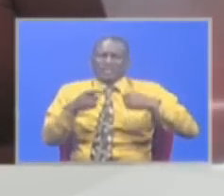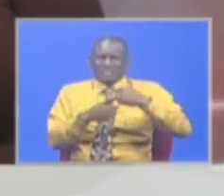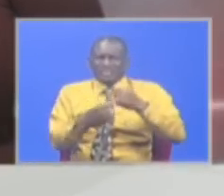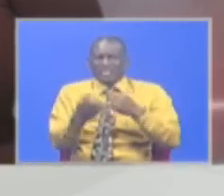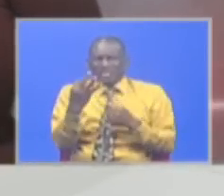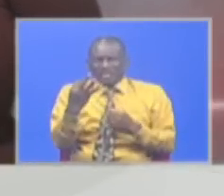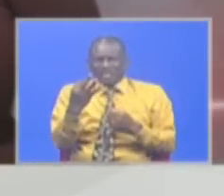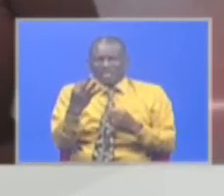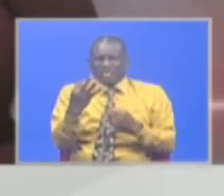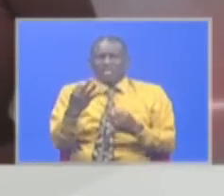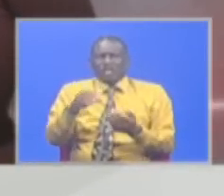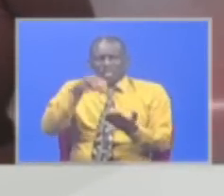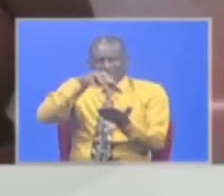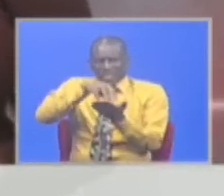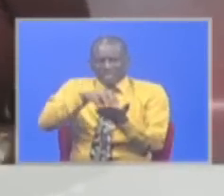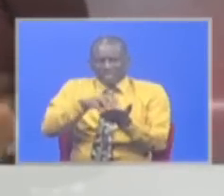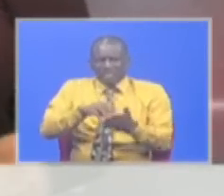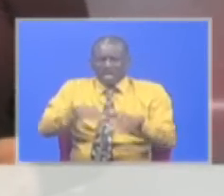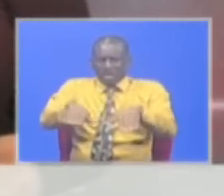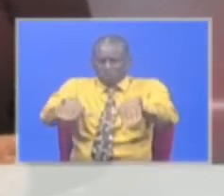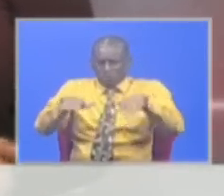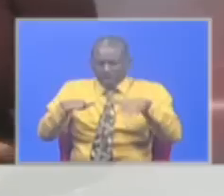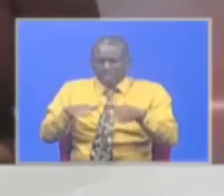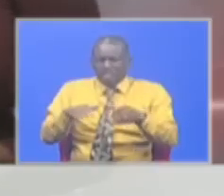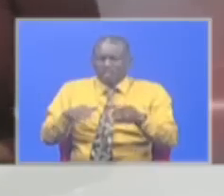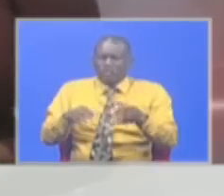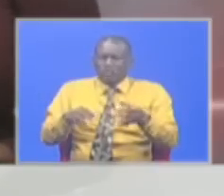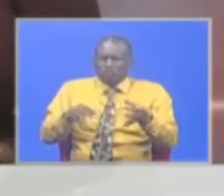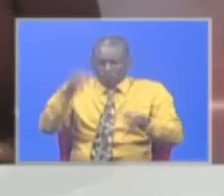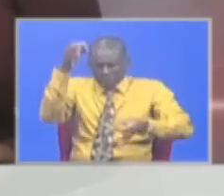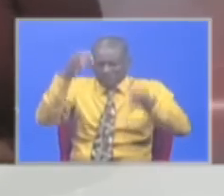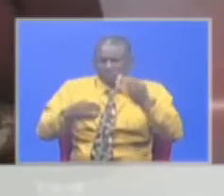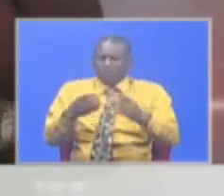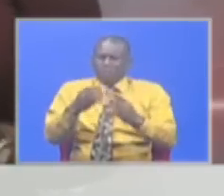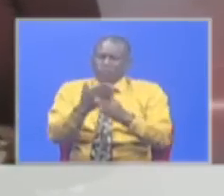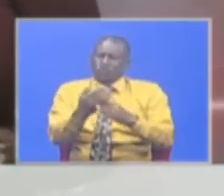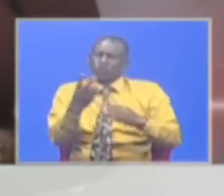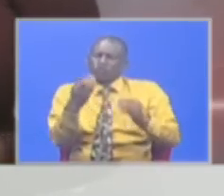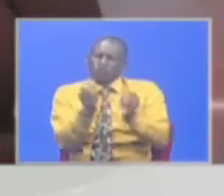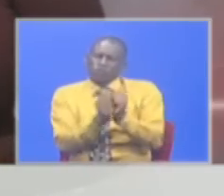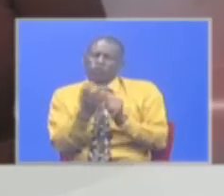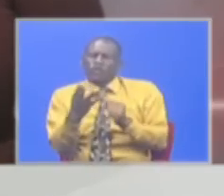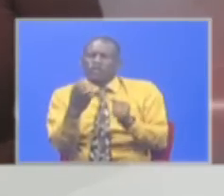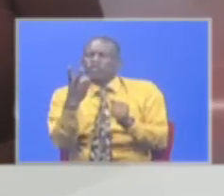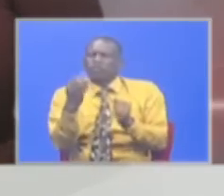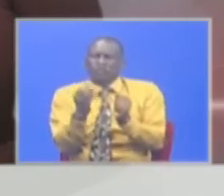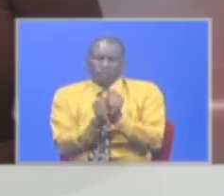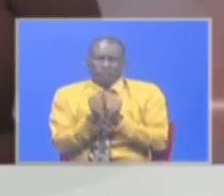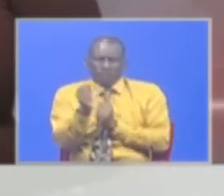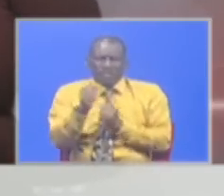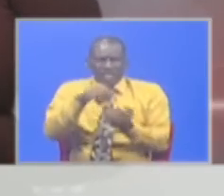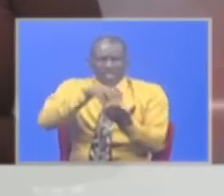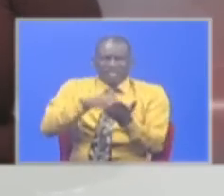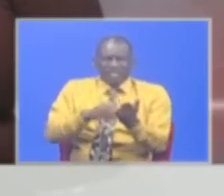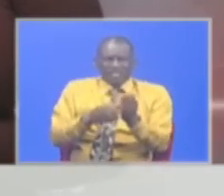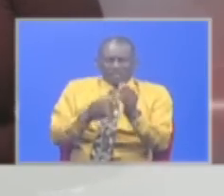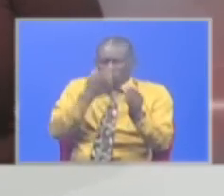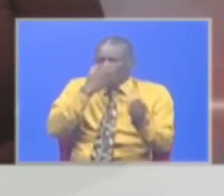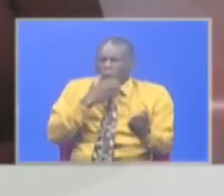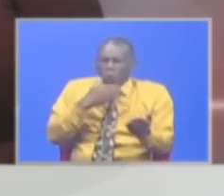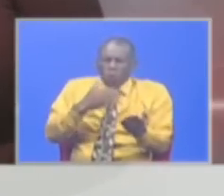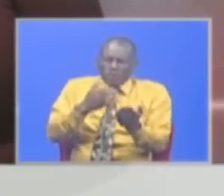7,162 cases are pending from 2014-2015. Case backlog here stands at